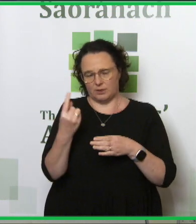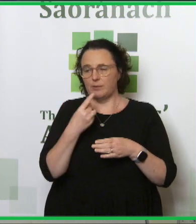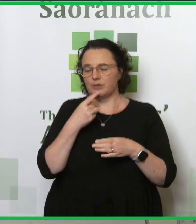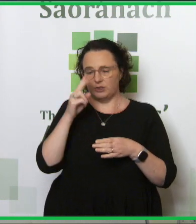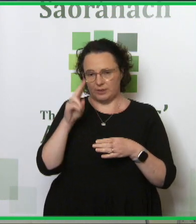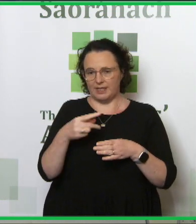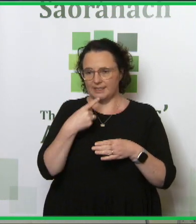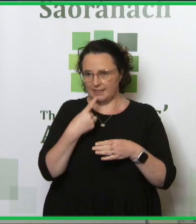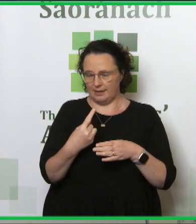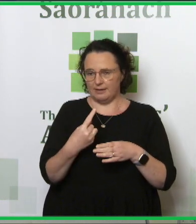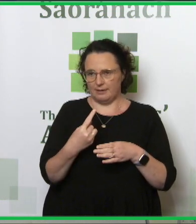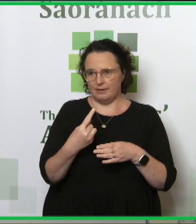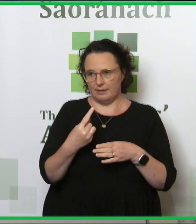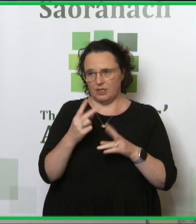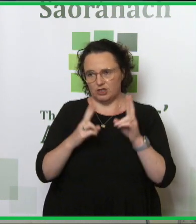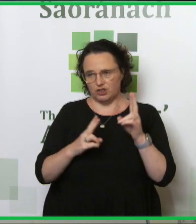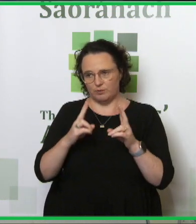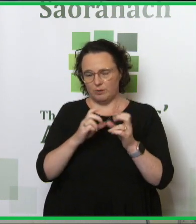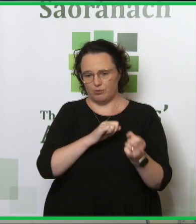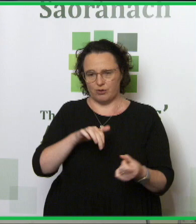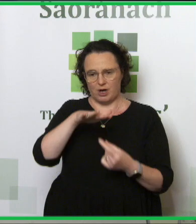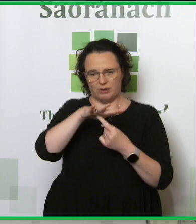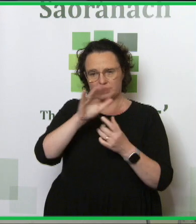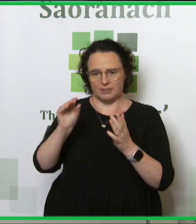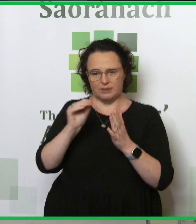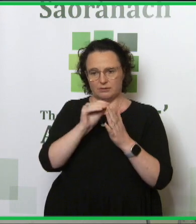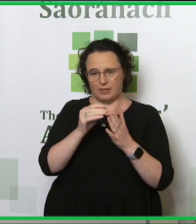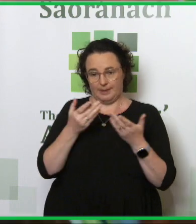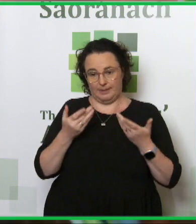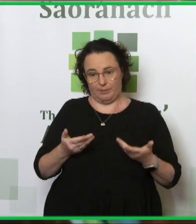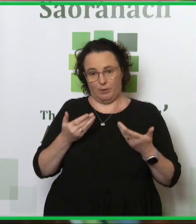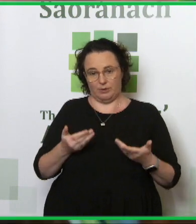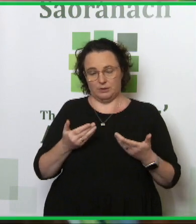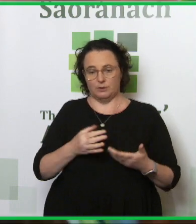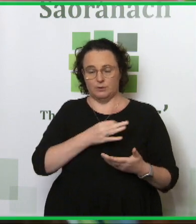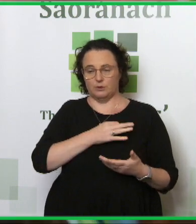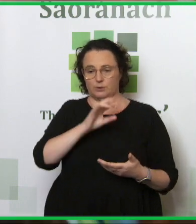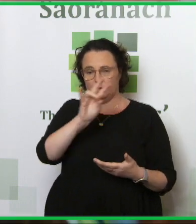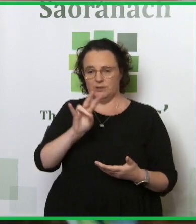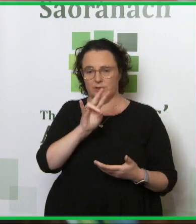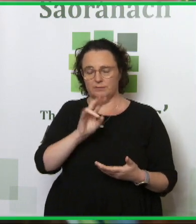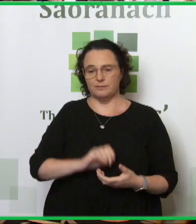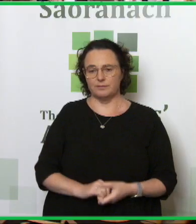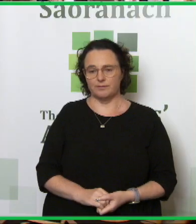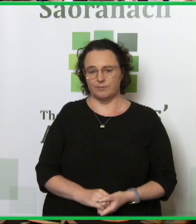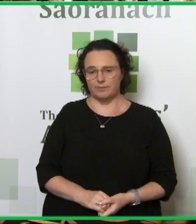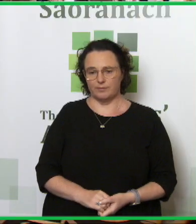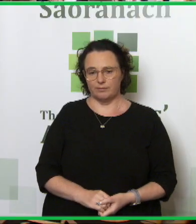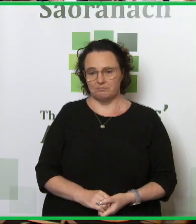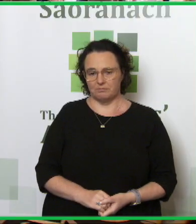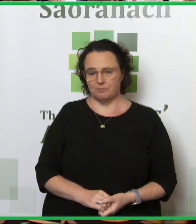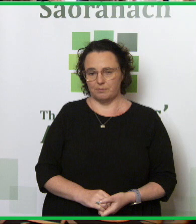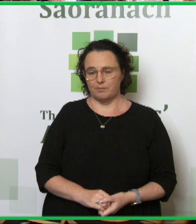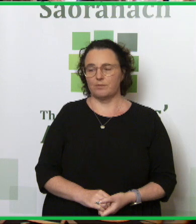that it should also be prioritised right now. It's a good question. And if the suggestion is drop next, we can do that.